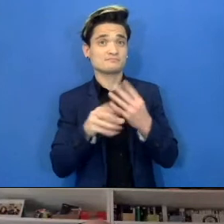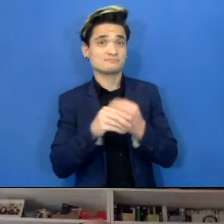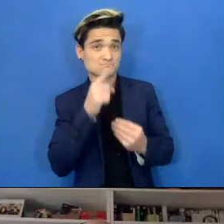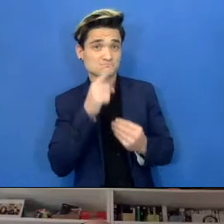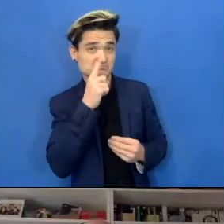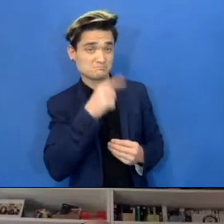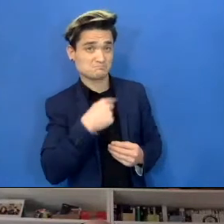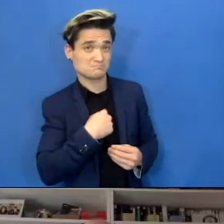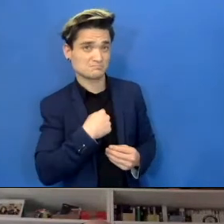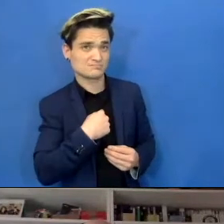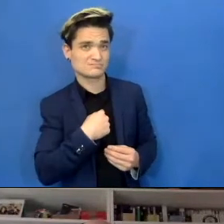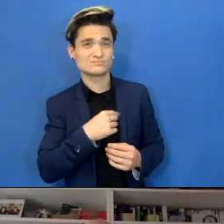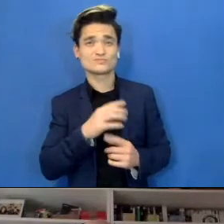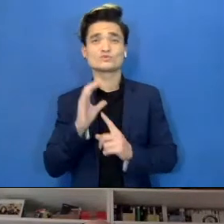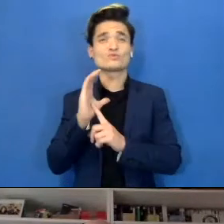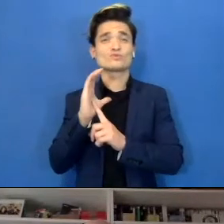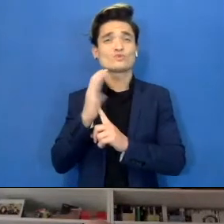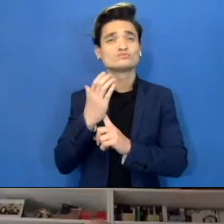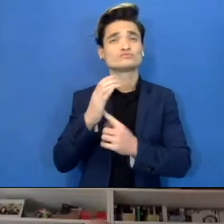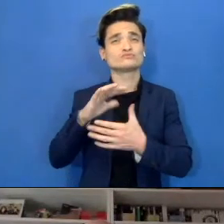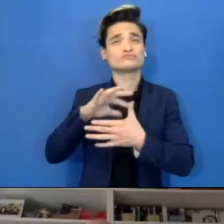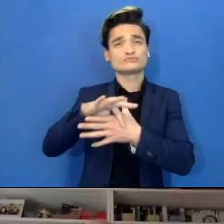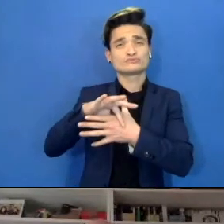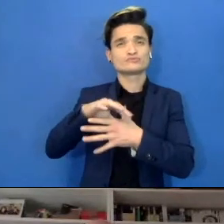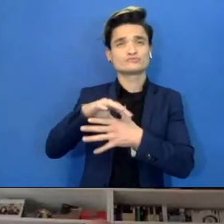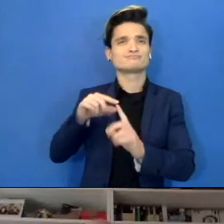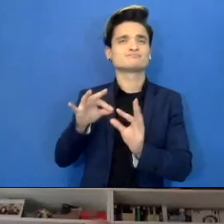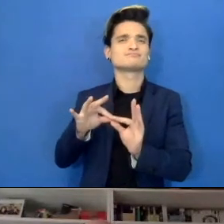sometimes. She said feeling like that's happened to her.